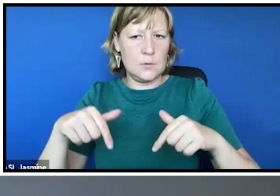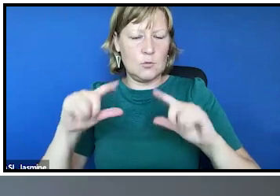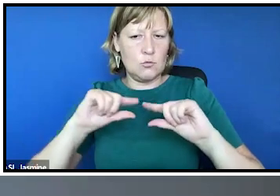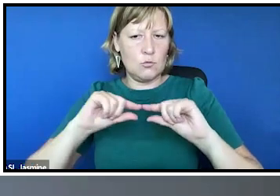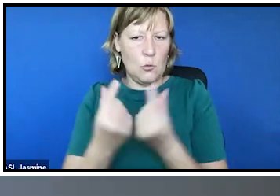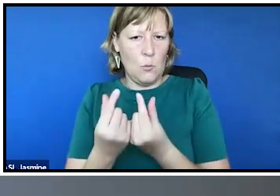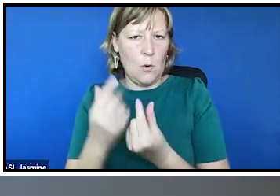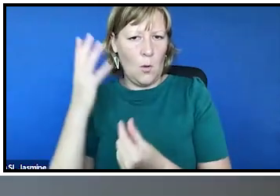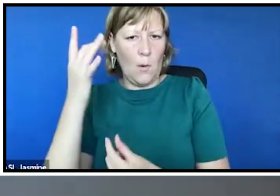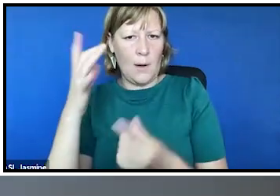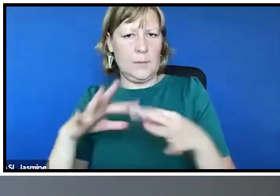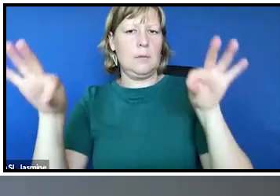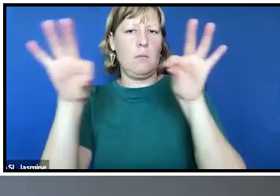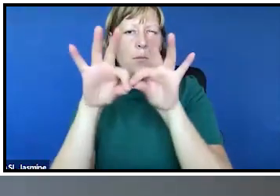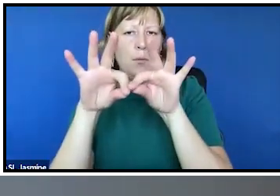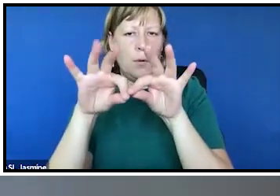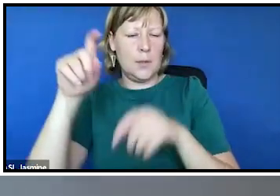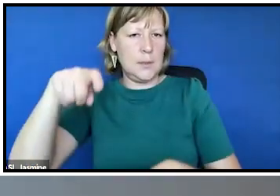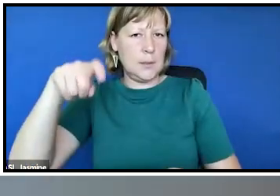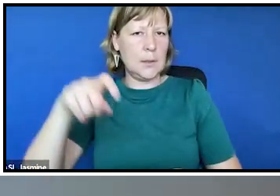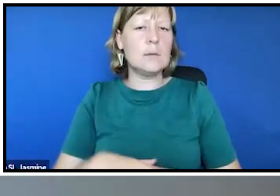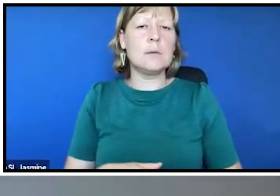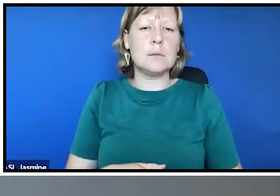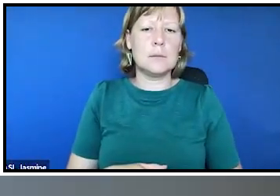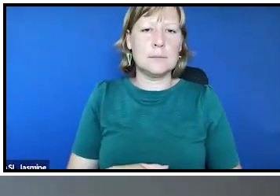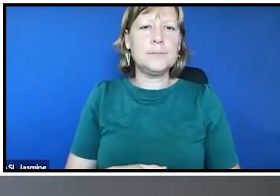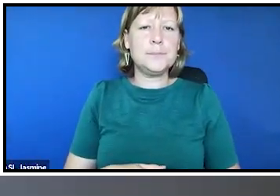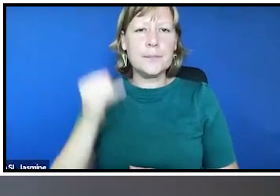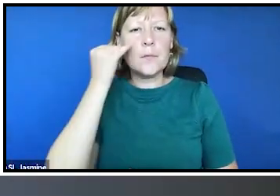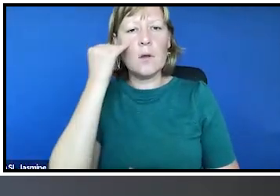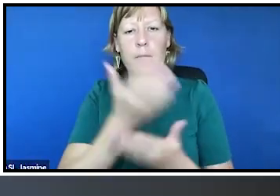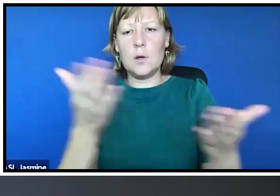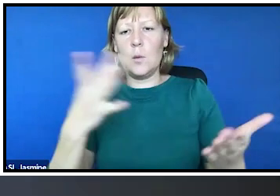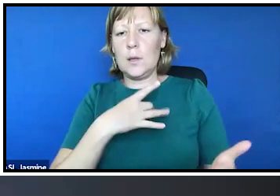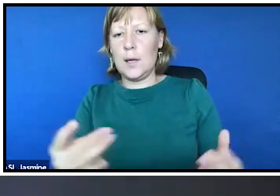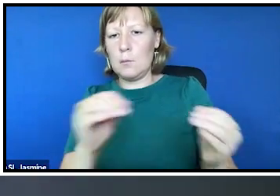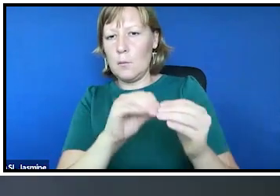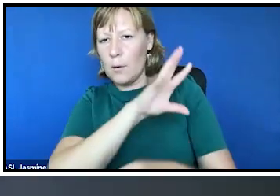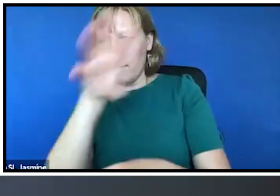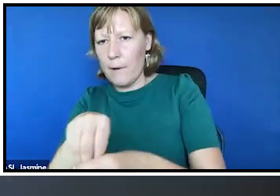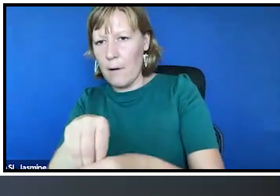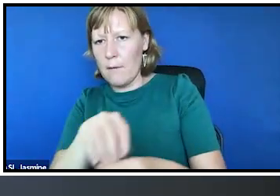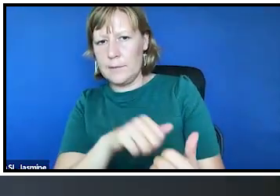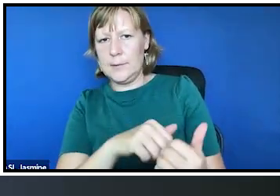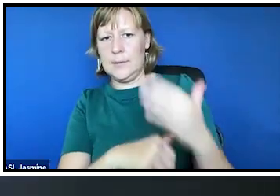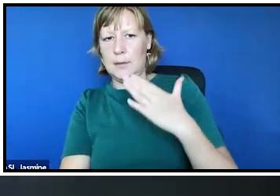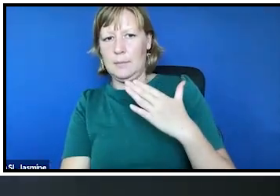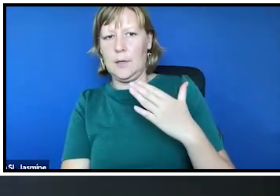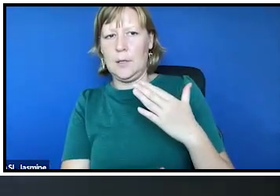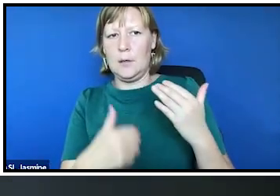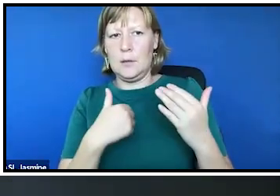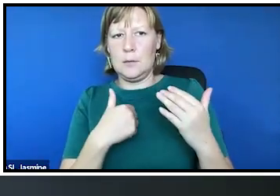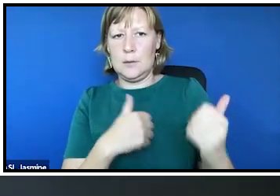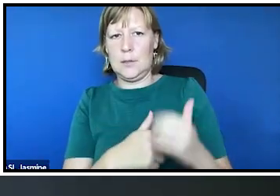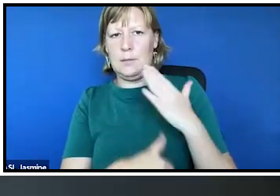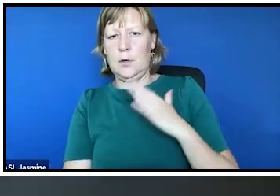more information about that coming out soon. And if you'd like to be more involved, send me your information. But we